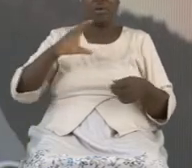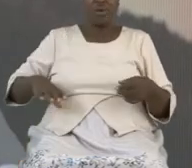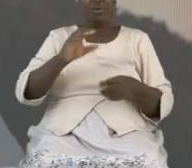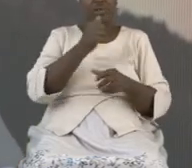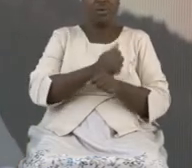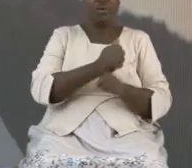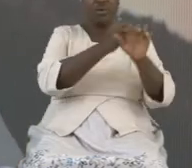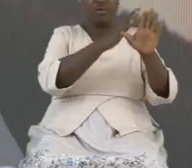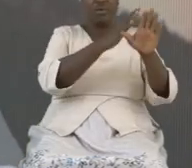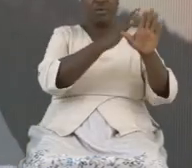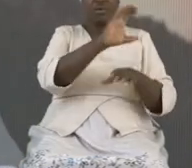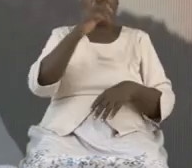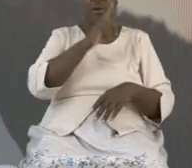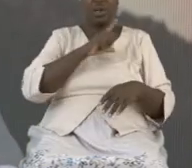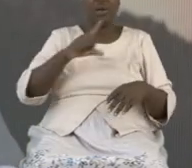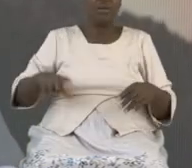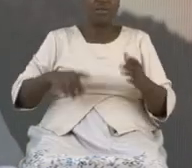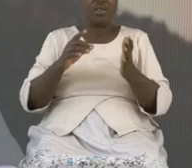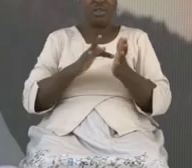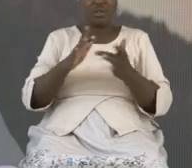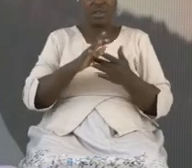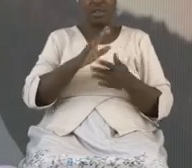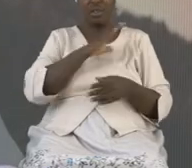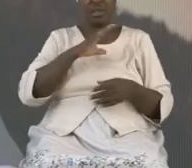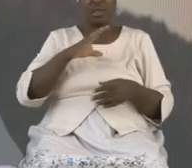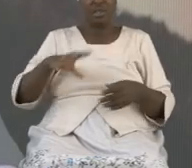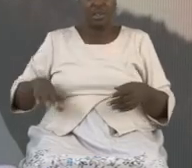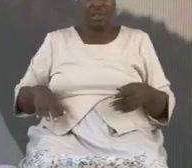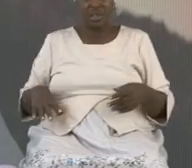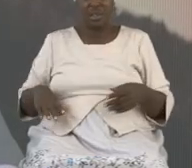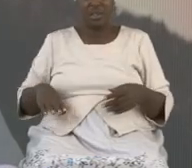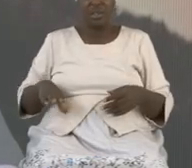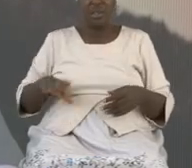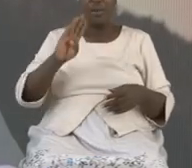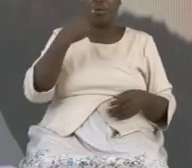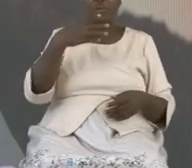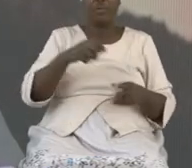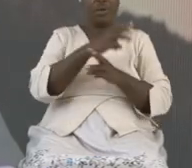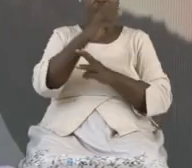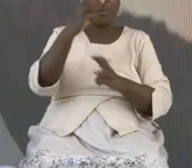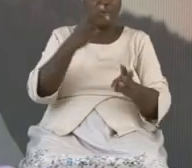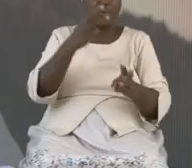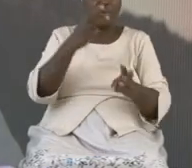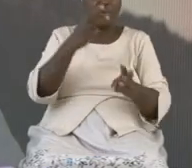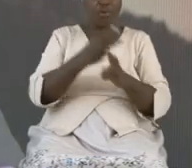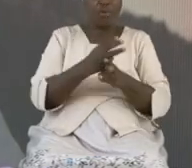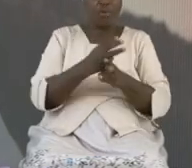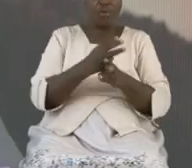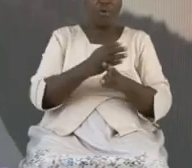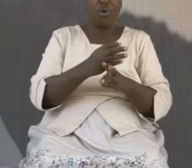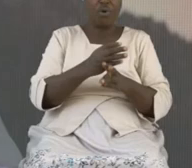Christ, by whom the world is crucified unto